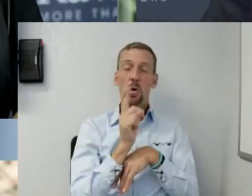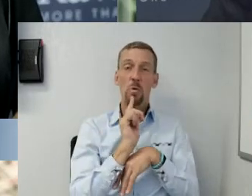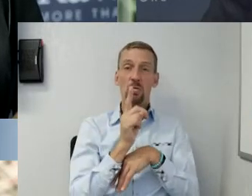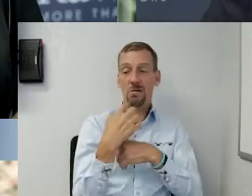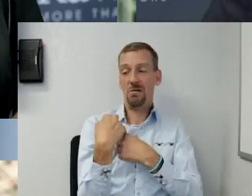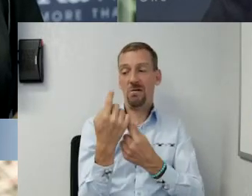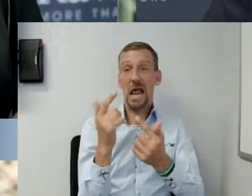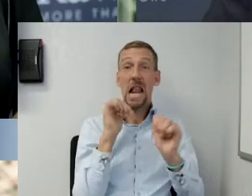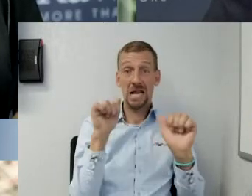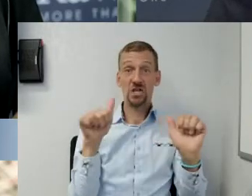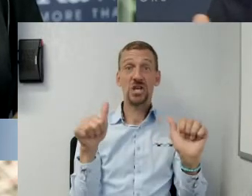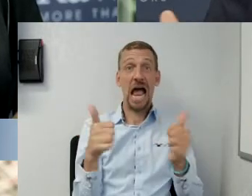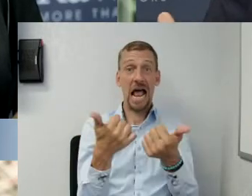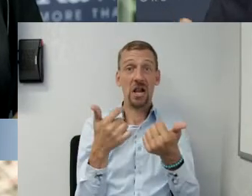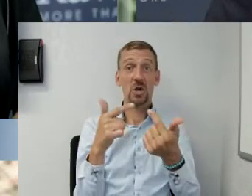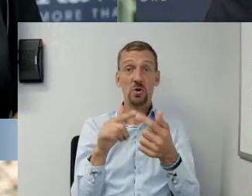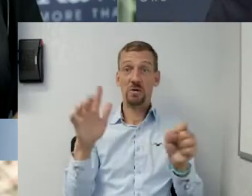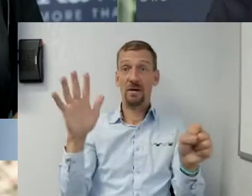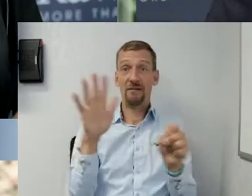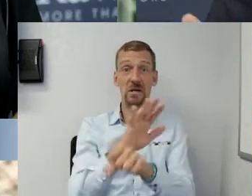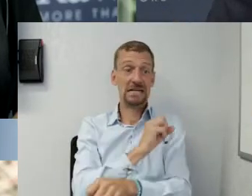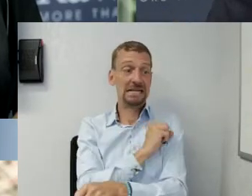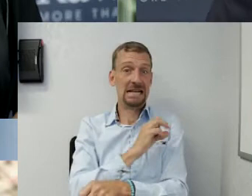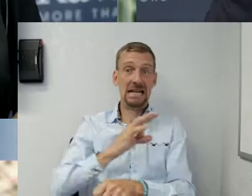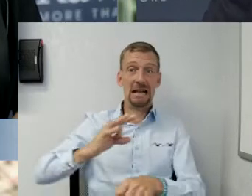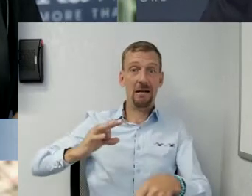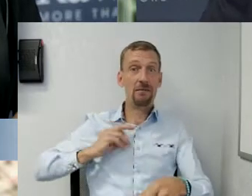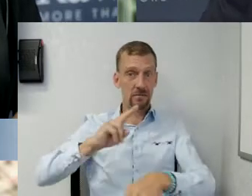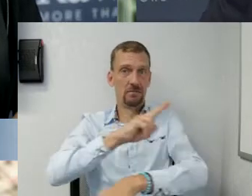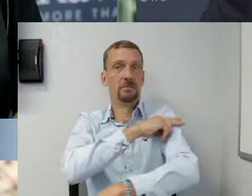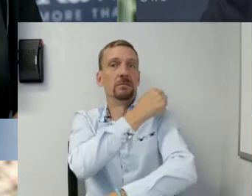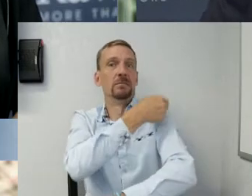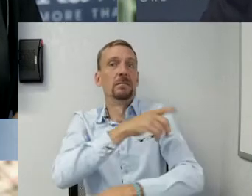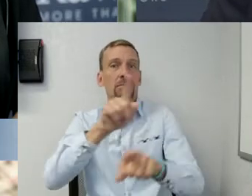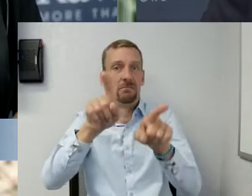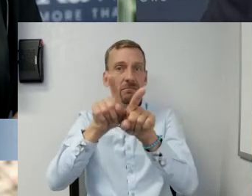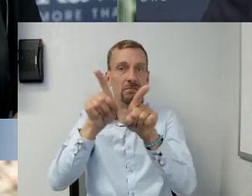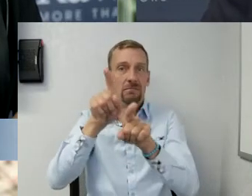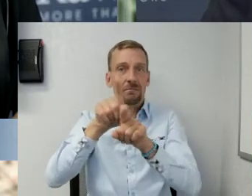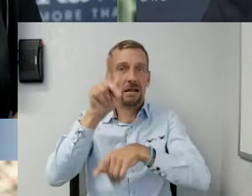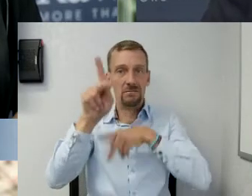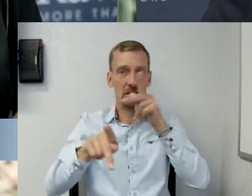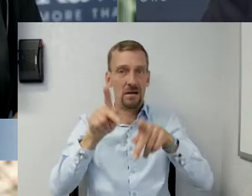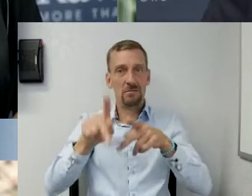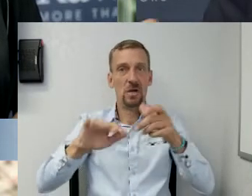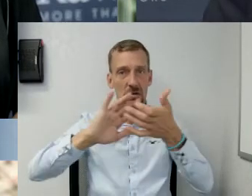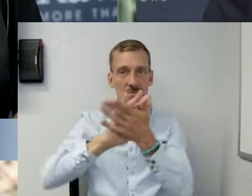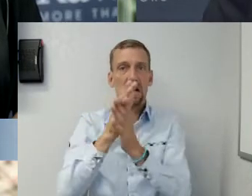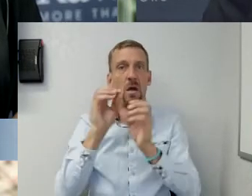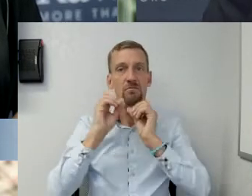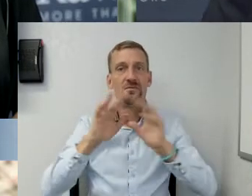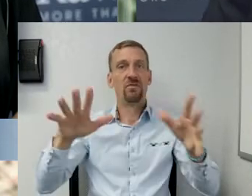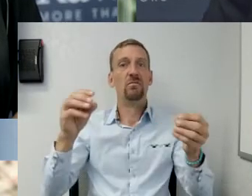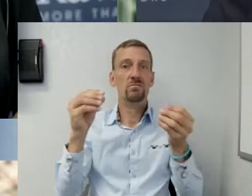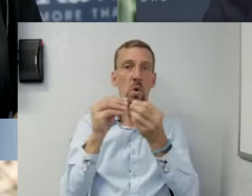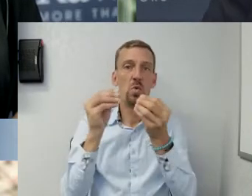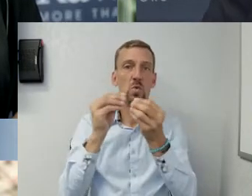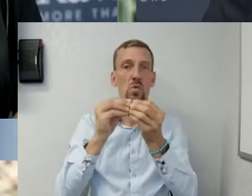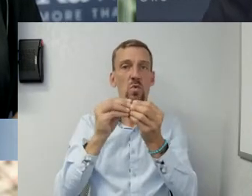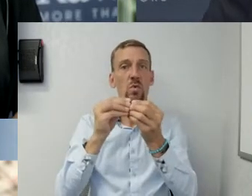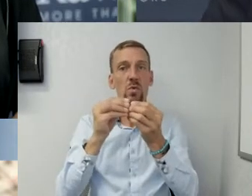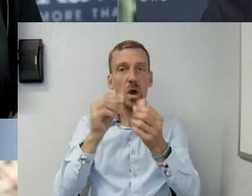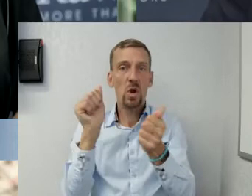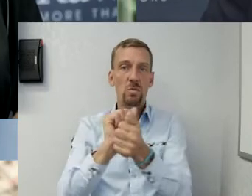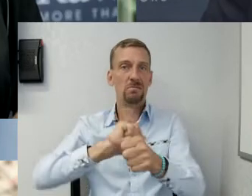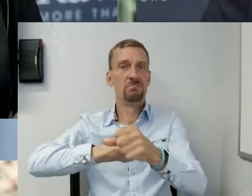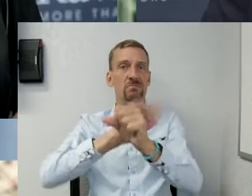challenge to fully staff the hospital as the census has continued to grow. We actually are working with the